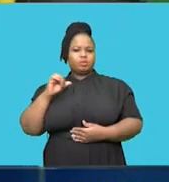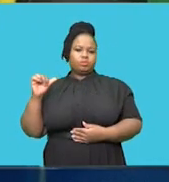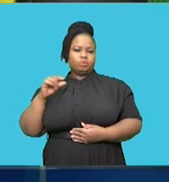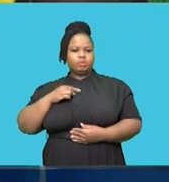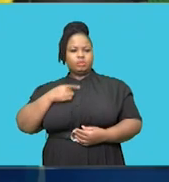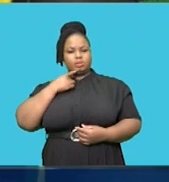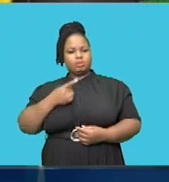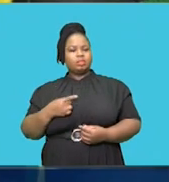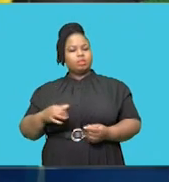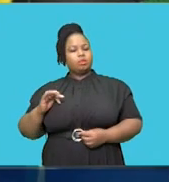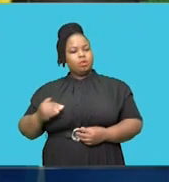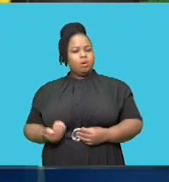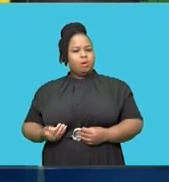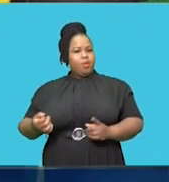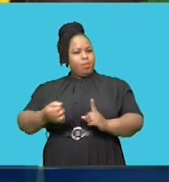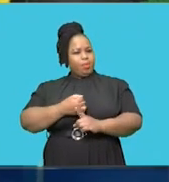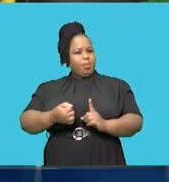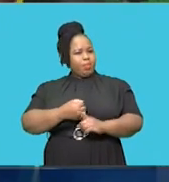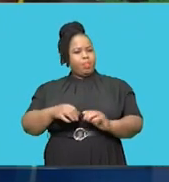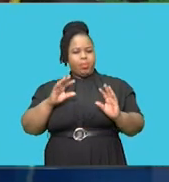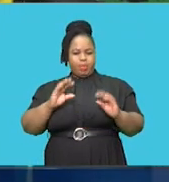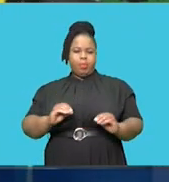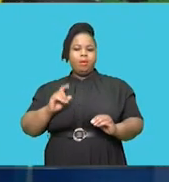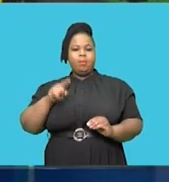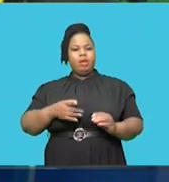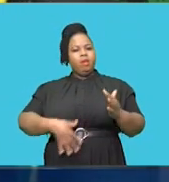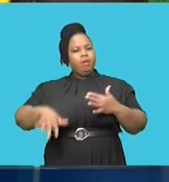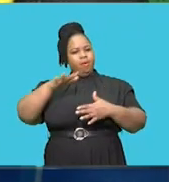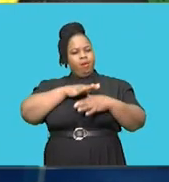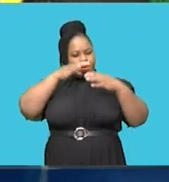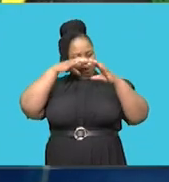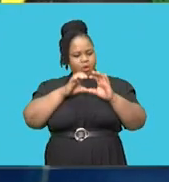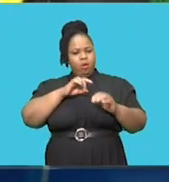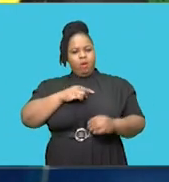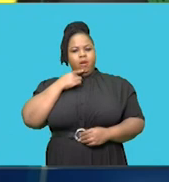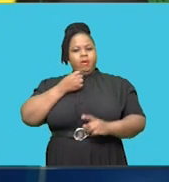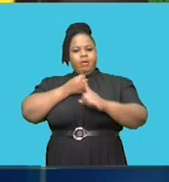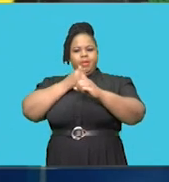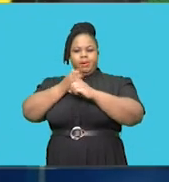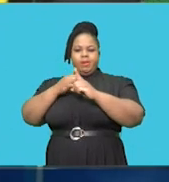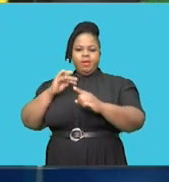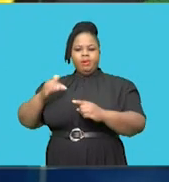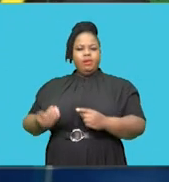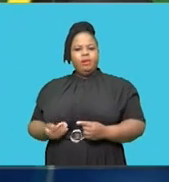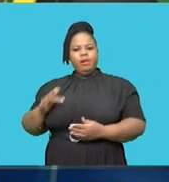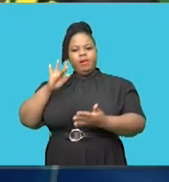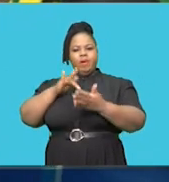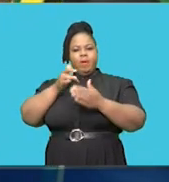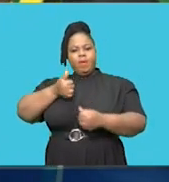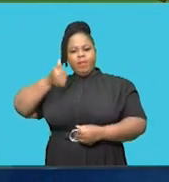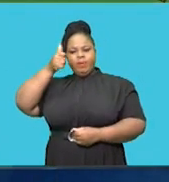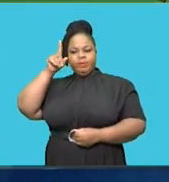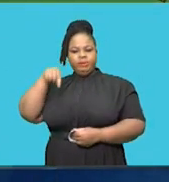Ukulwa nokuxhatshazwa kwamanina yenye kwezihambe phambili nokulwelwa ukuba abafazi bafumane izikhundla